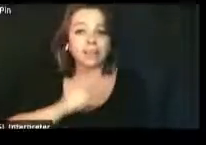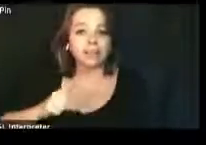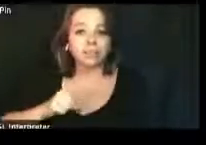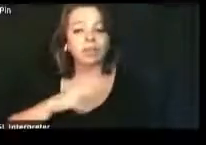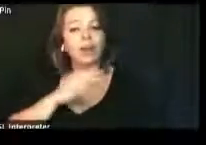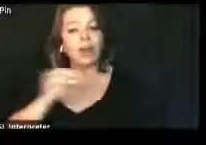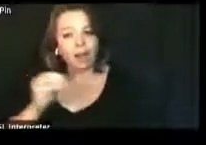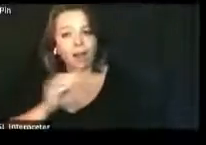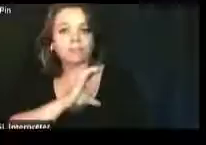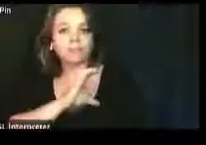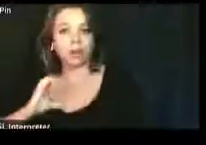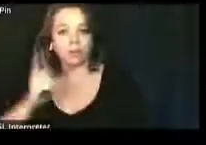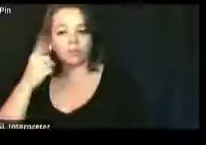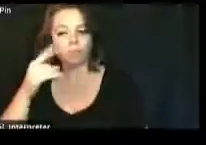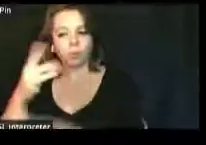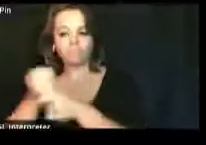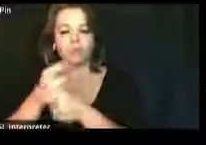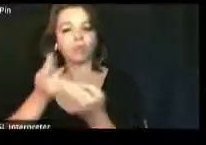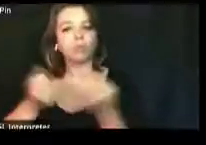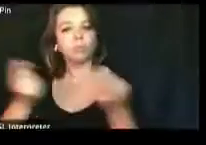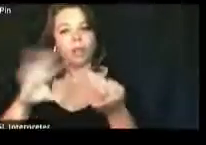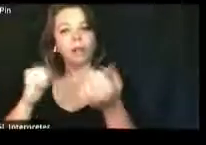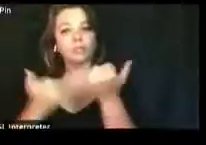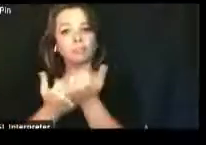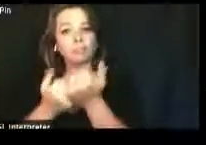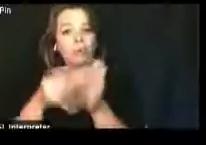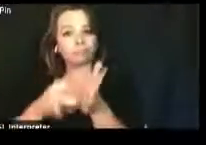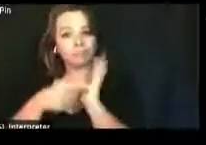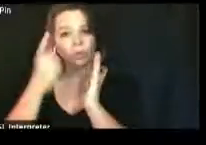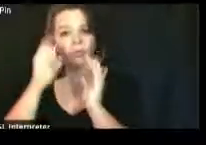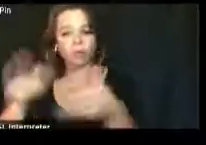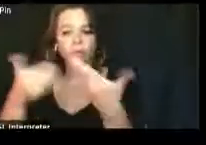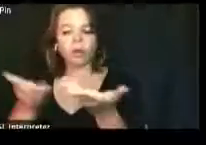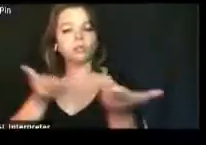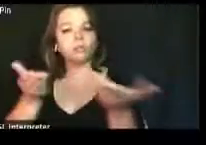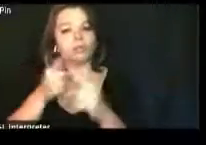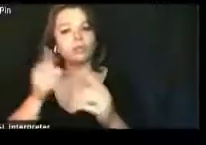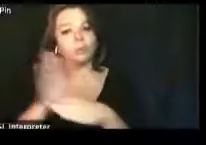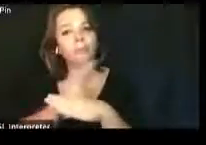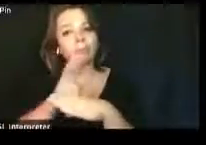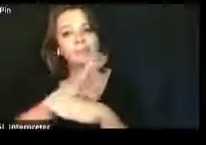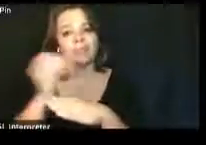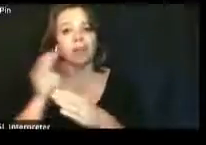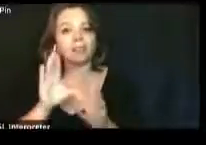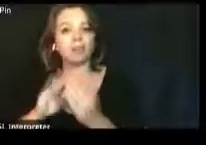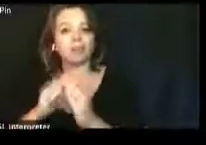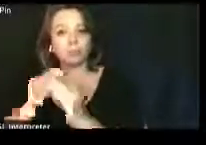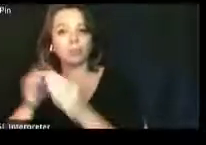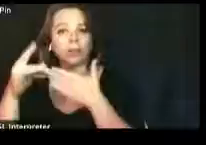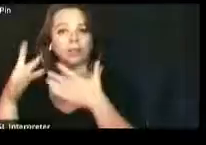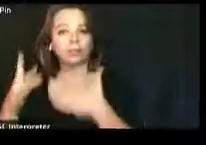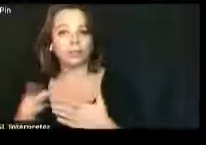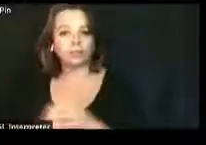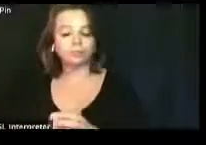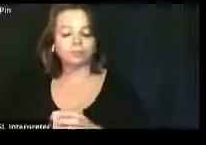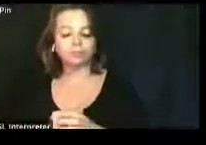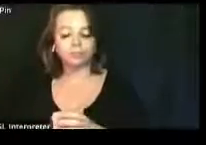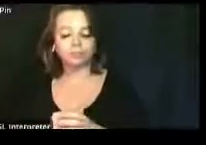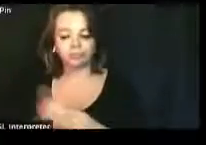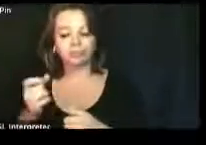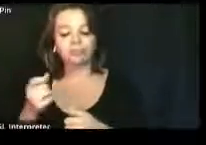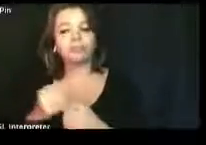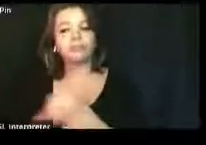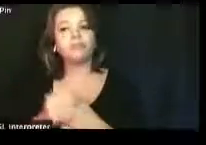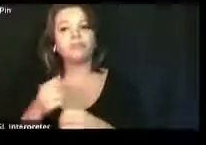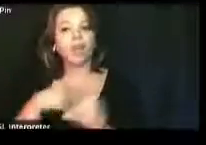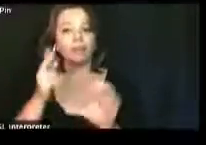the resources and support we need to provide services to our businesses and community leaders. I am joining today the